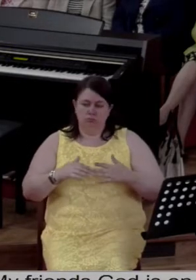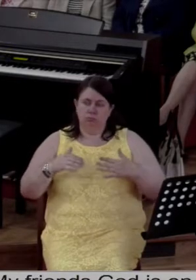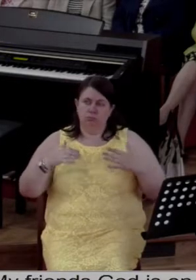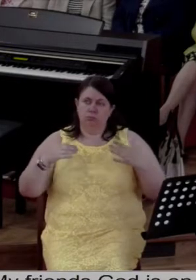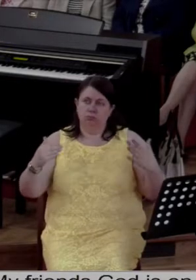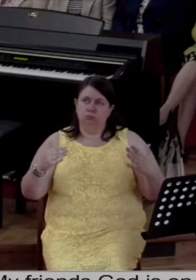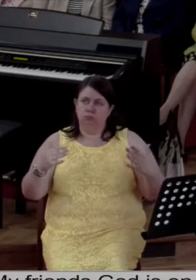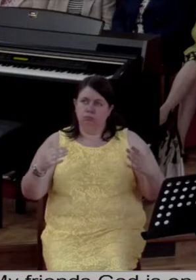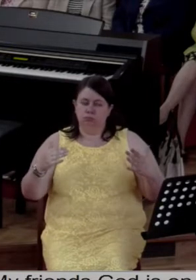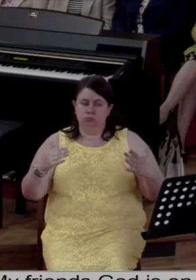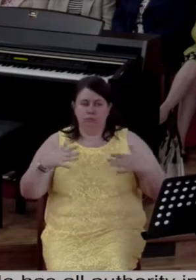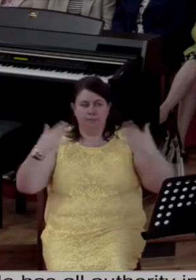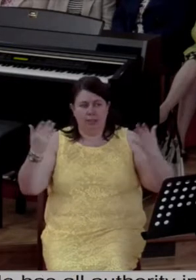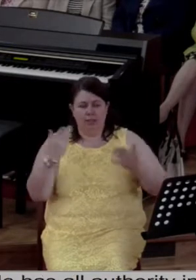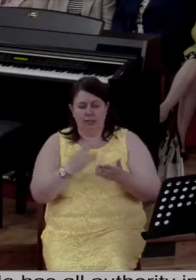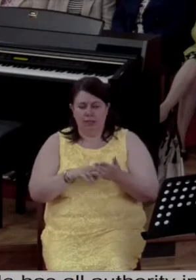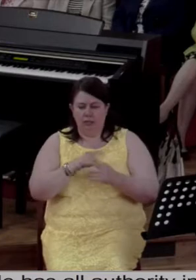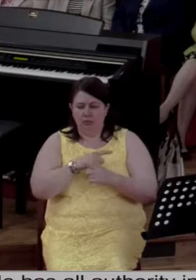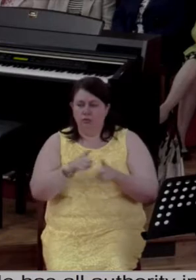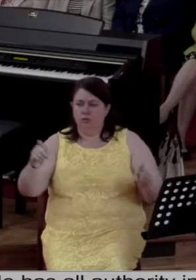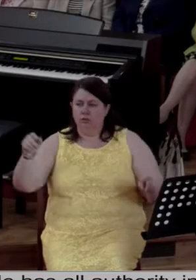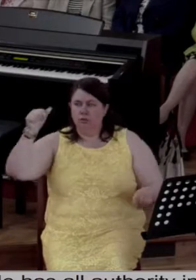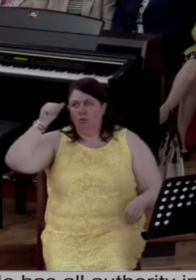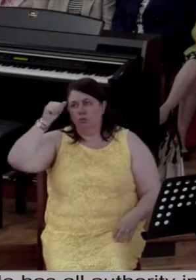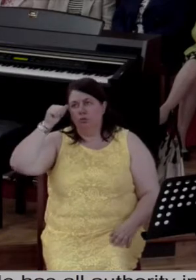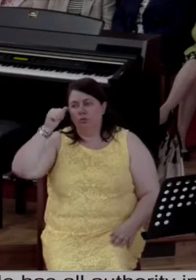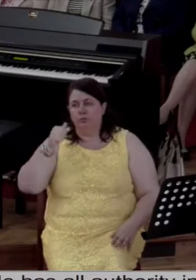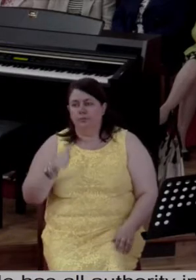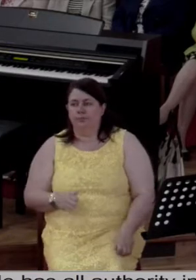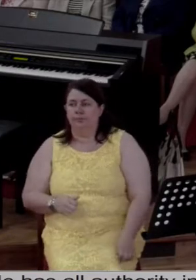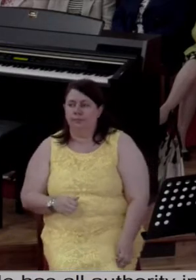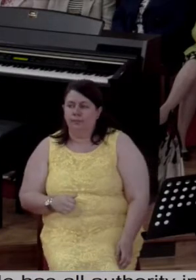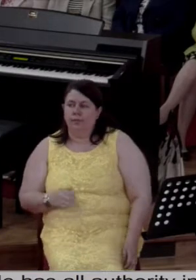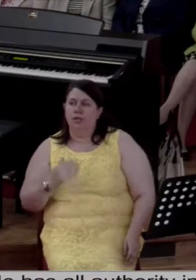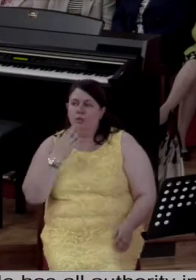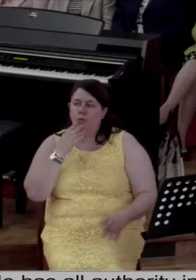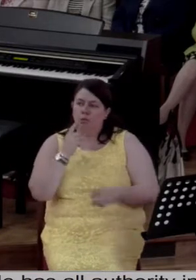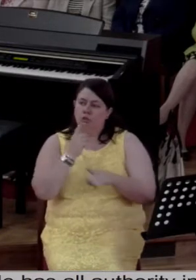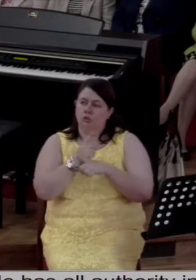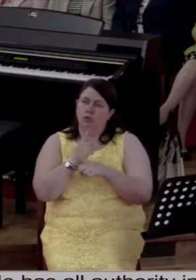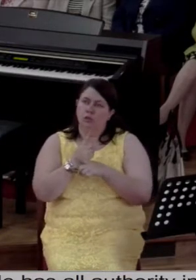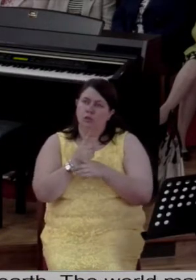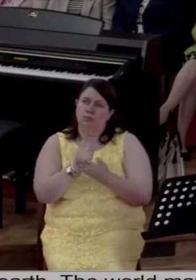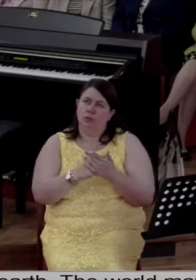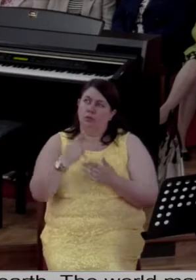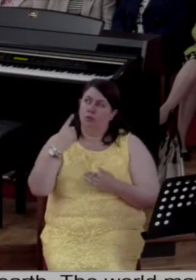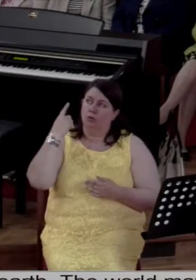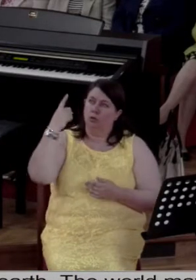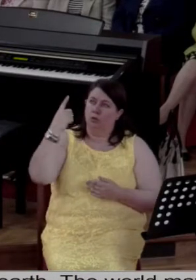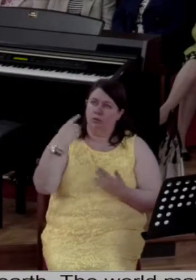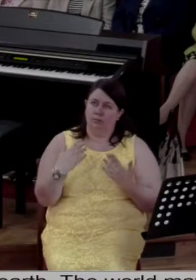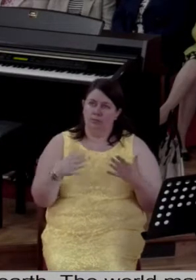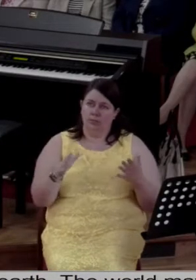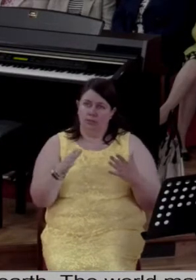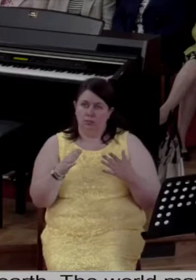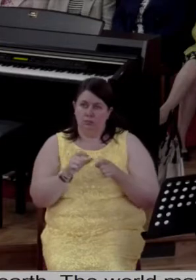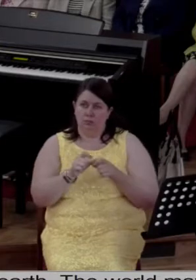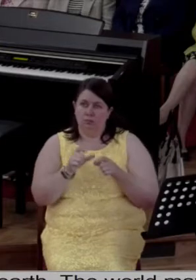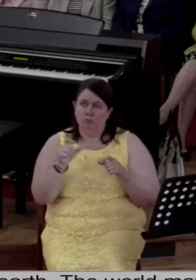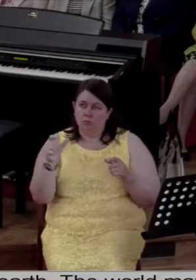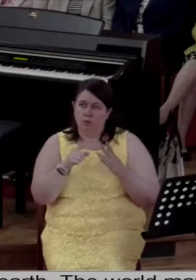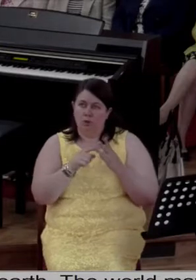far greater. We talk about God, whom we worship, as being omnipotent. And that's just